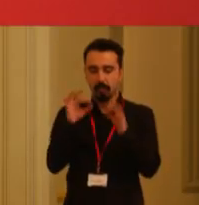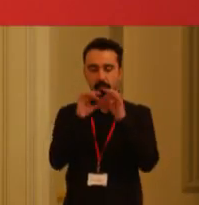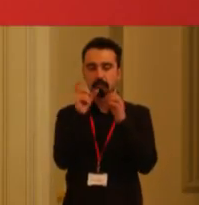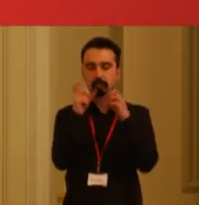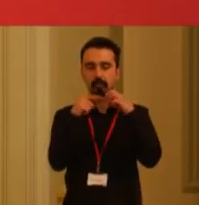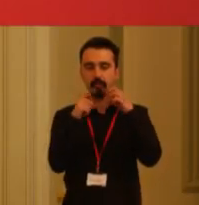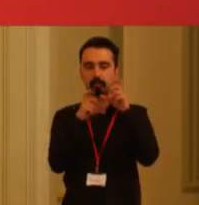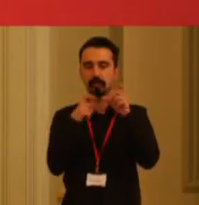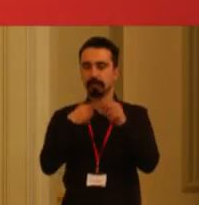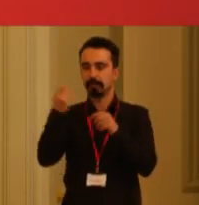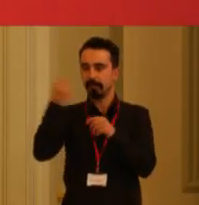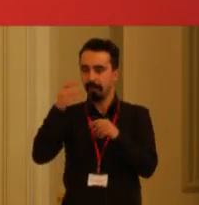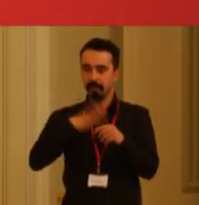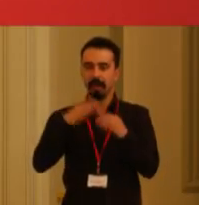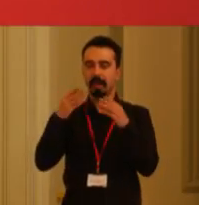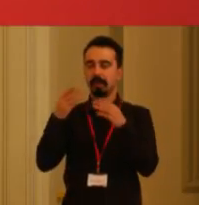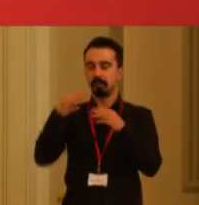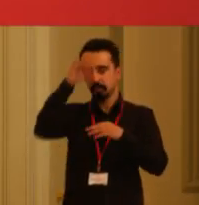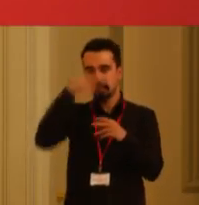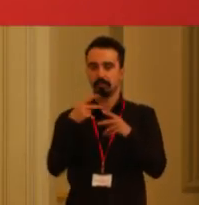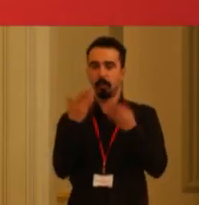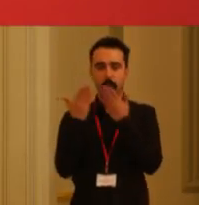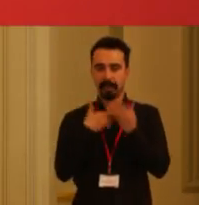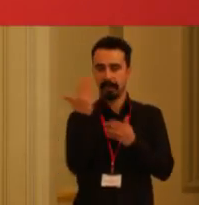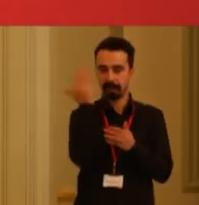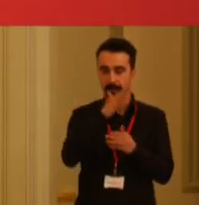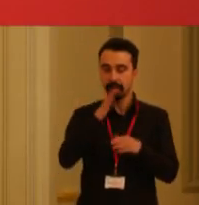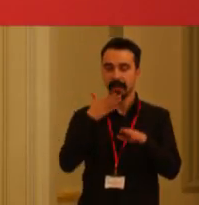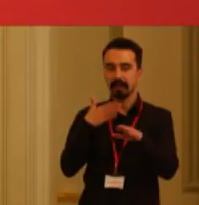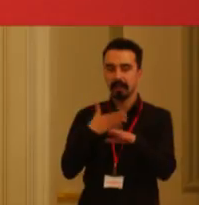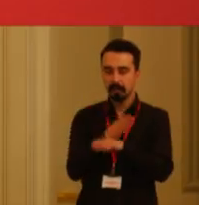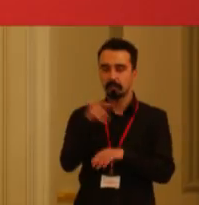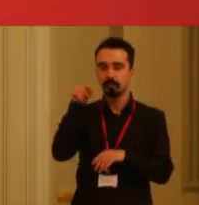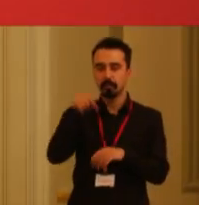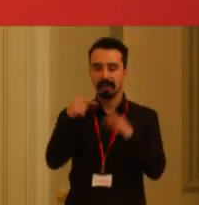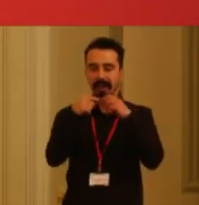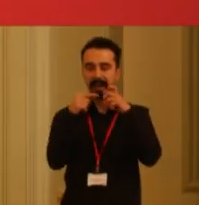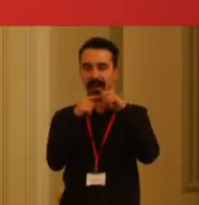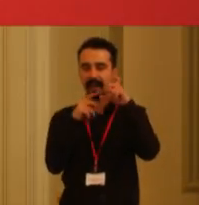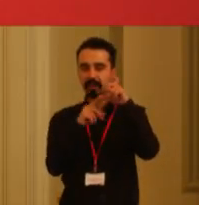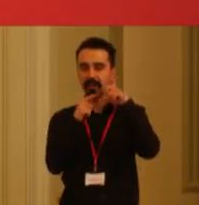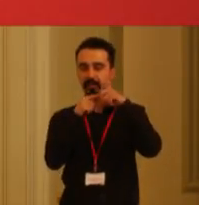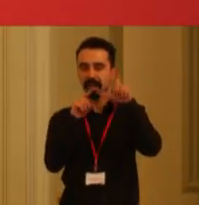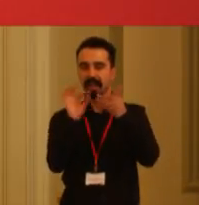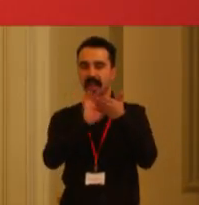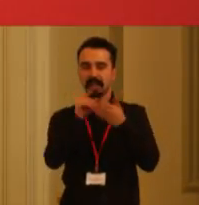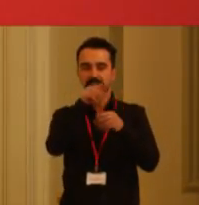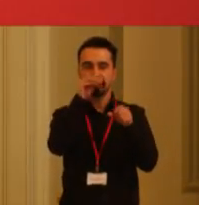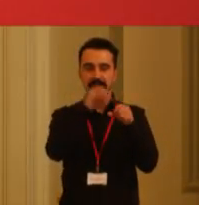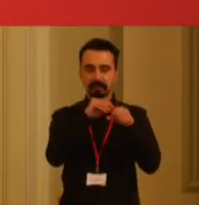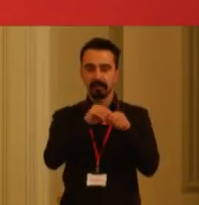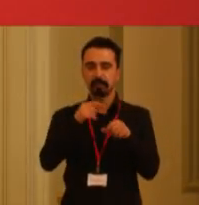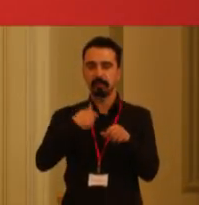a very, very similar story of mine. So I was able to leave home thanks to a scholarship. And among all authors